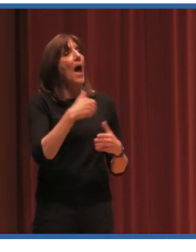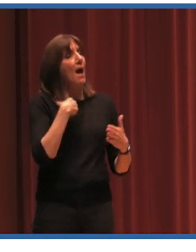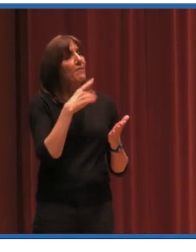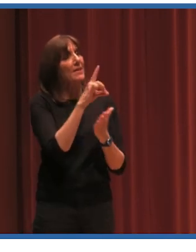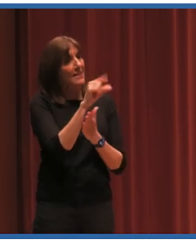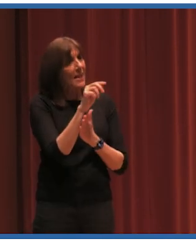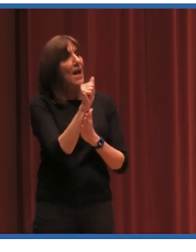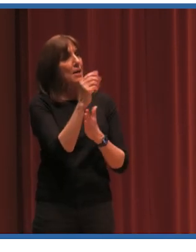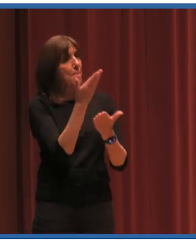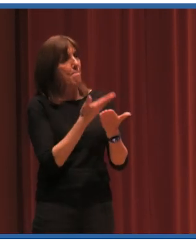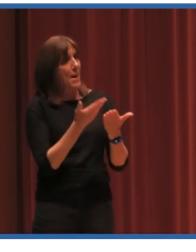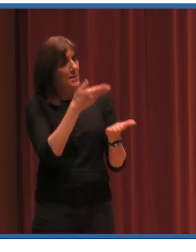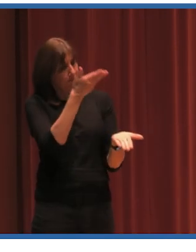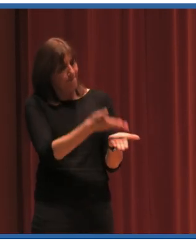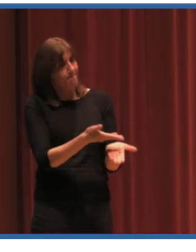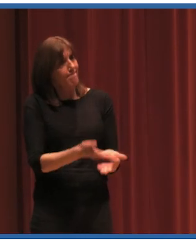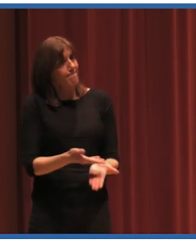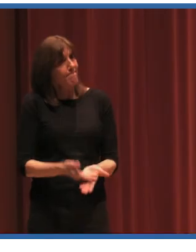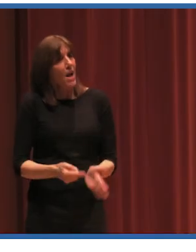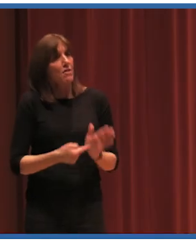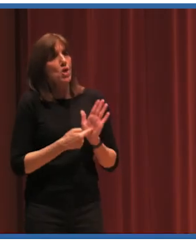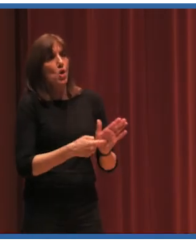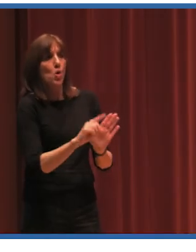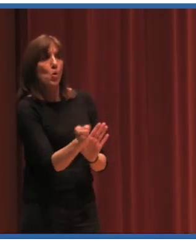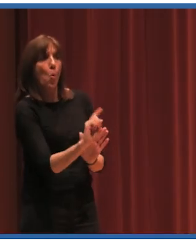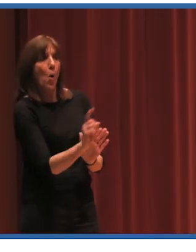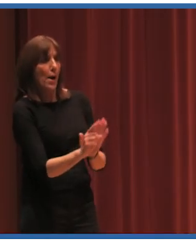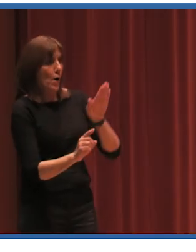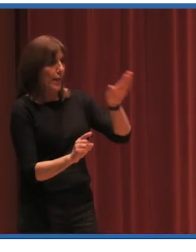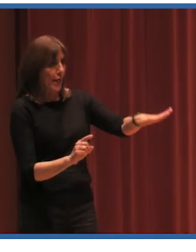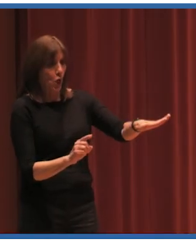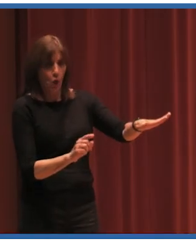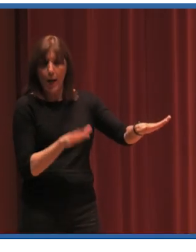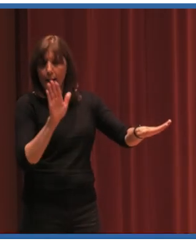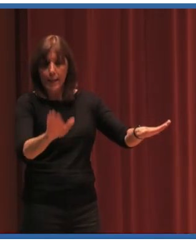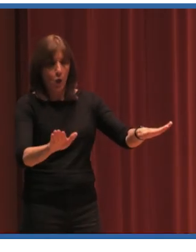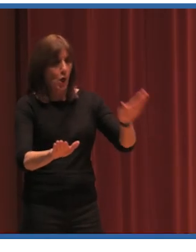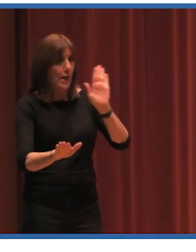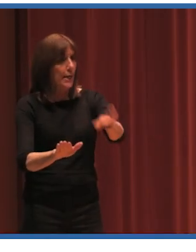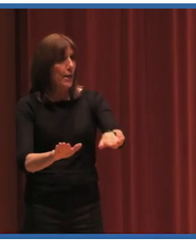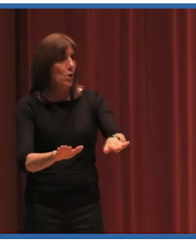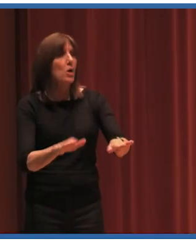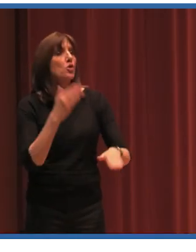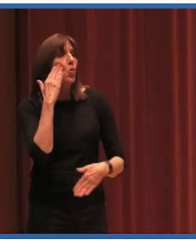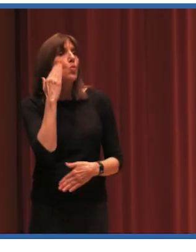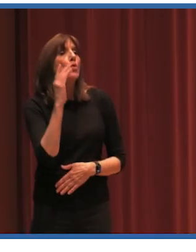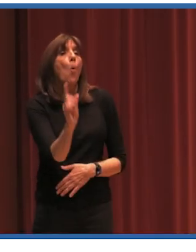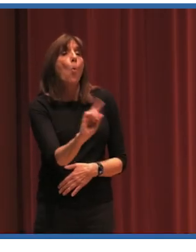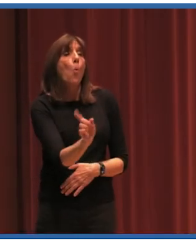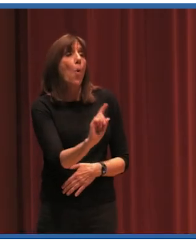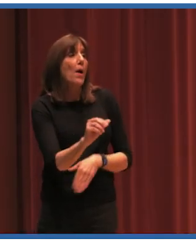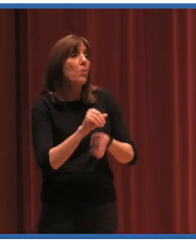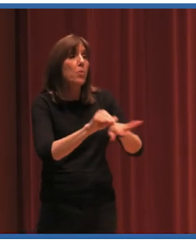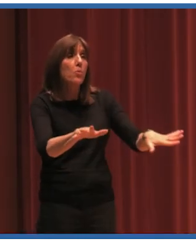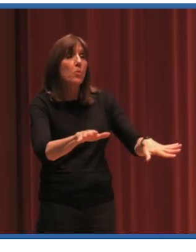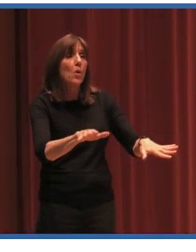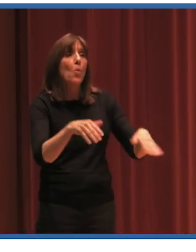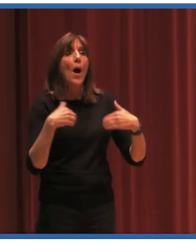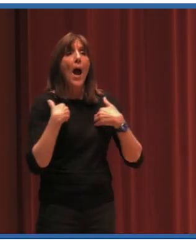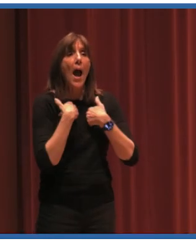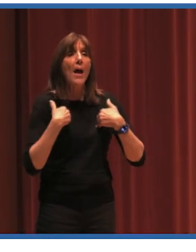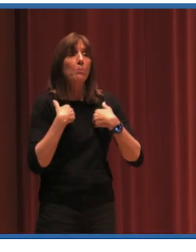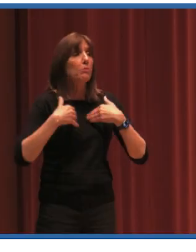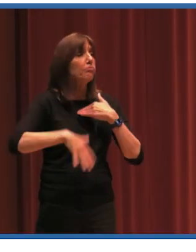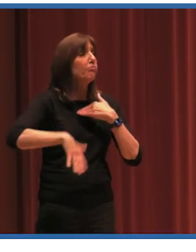that maps where manure is being applied, where we have a very precise understanding of where animal waste is going and